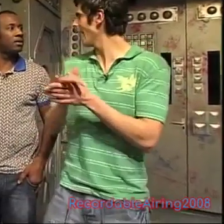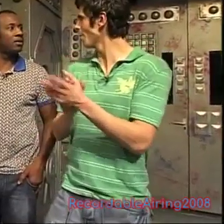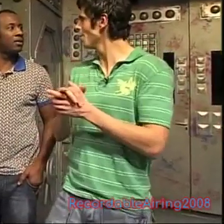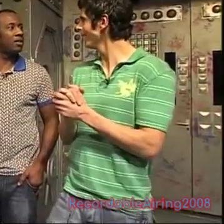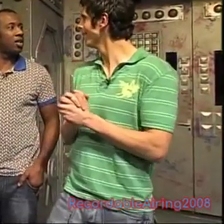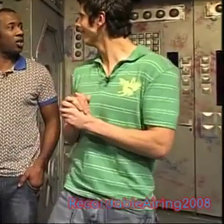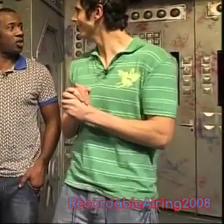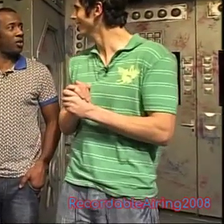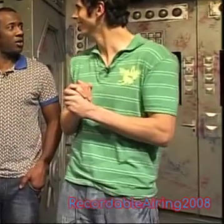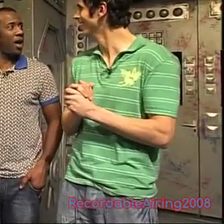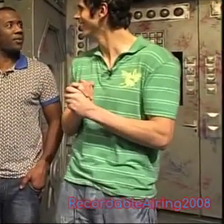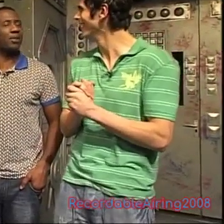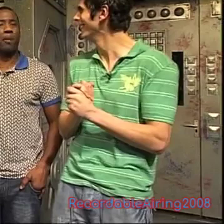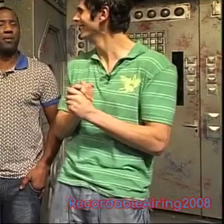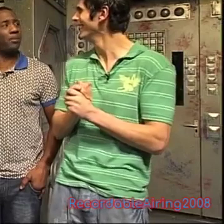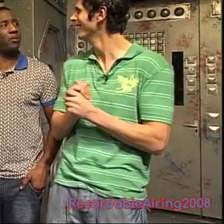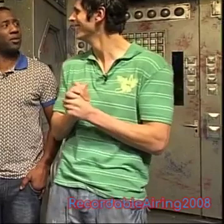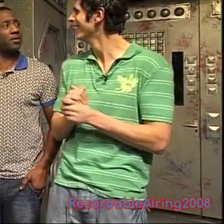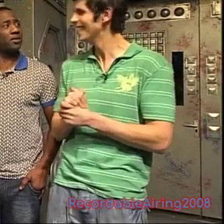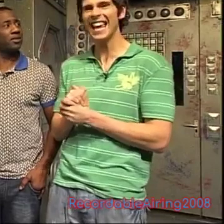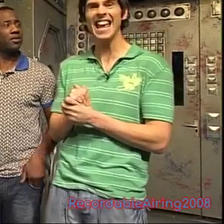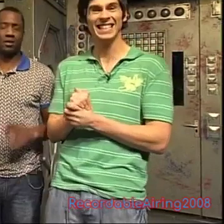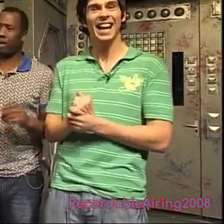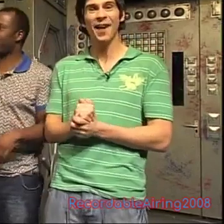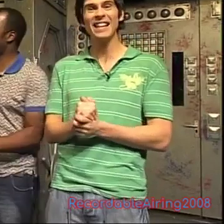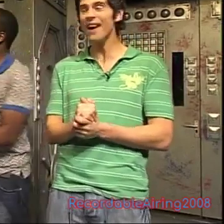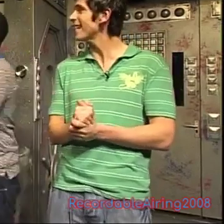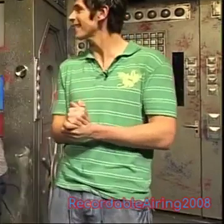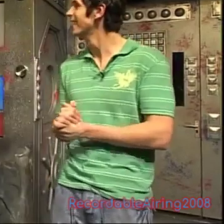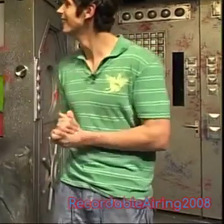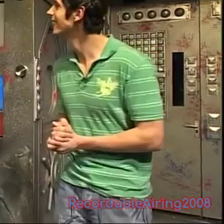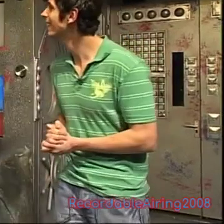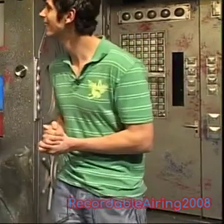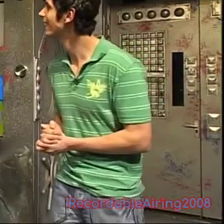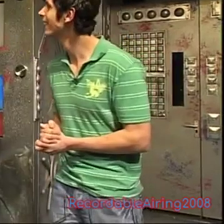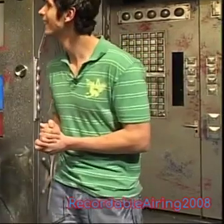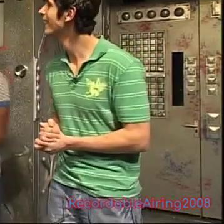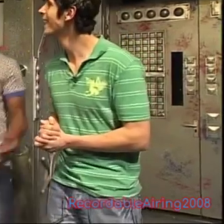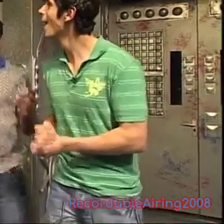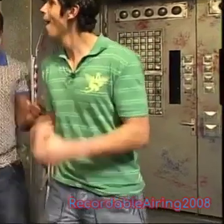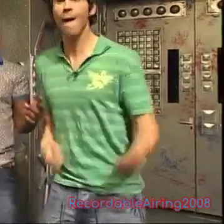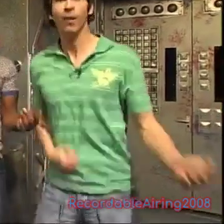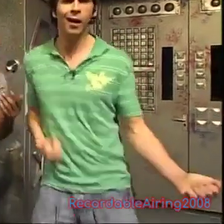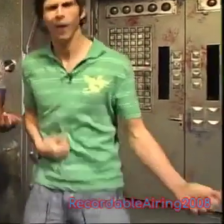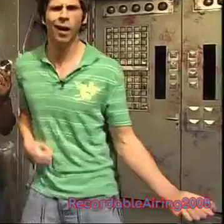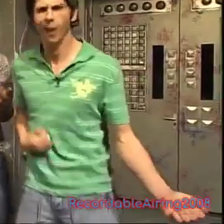bop at the moment. You do? I was about to bop to some pop tunes. Yes! Coming right up. I would love it.